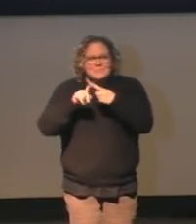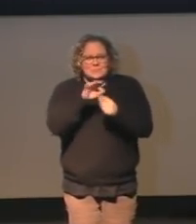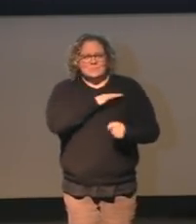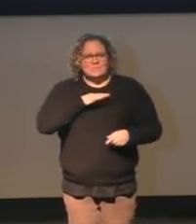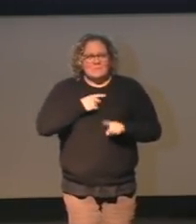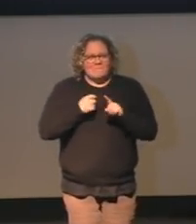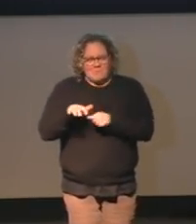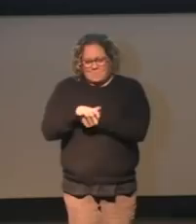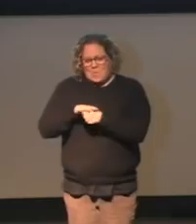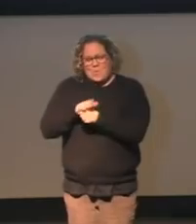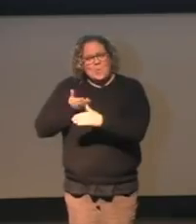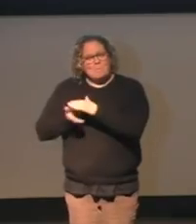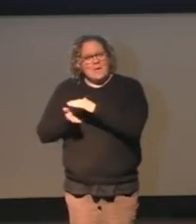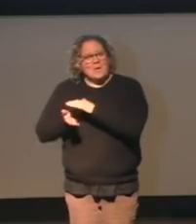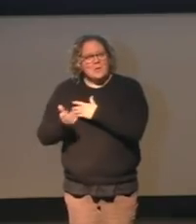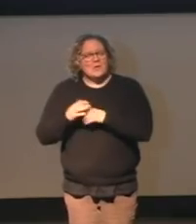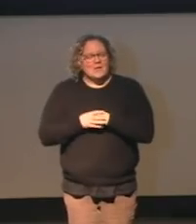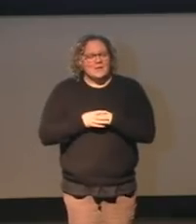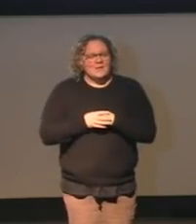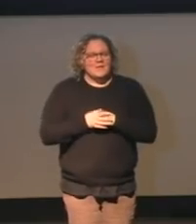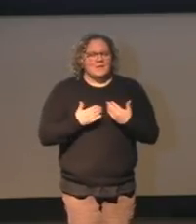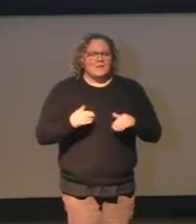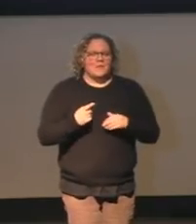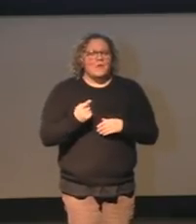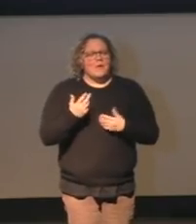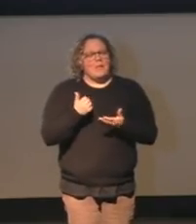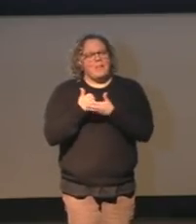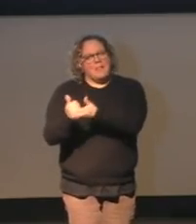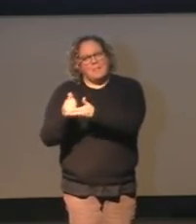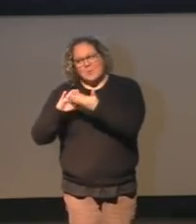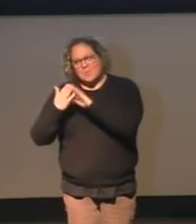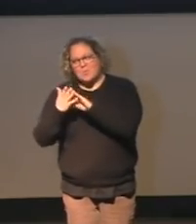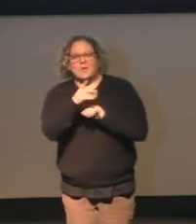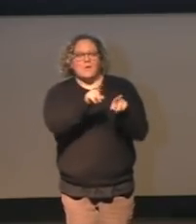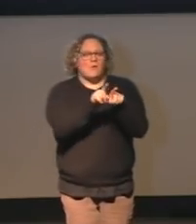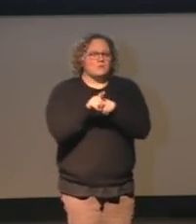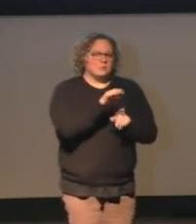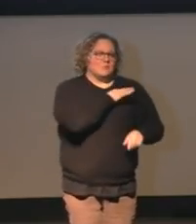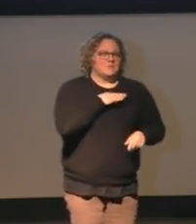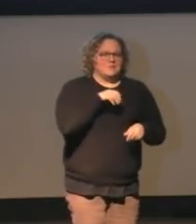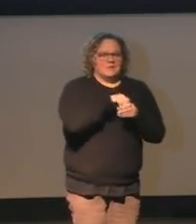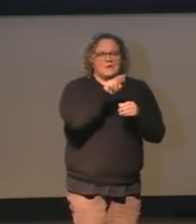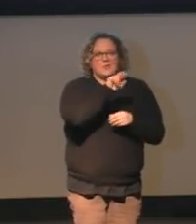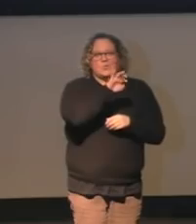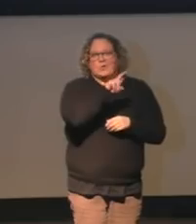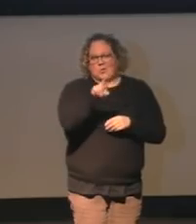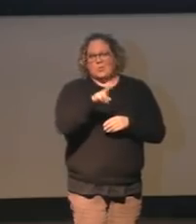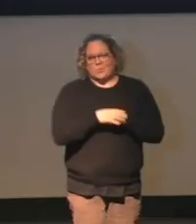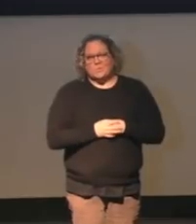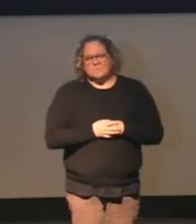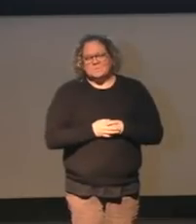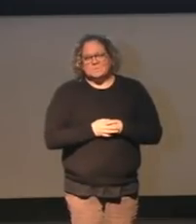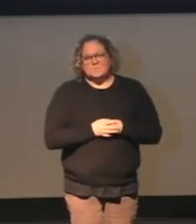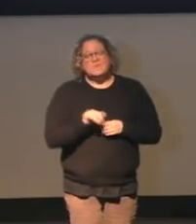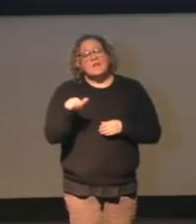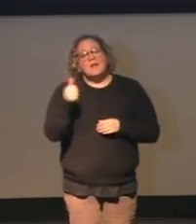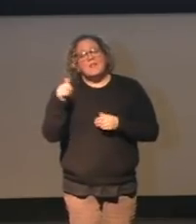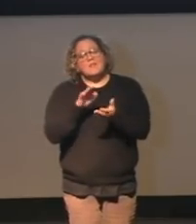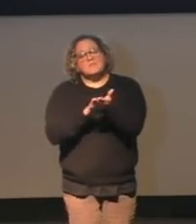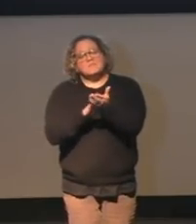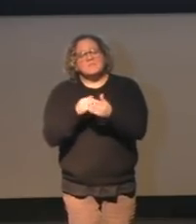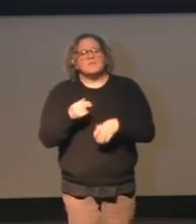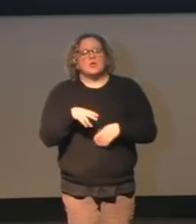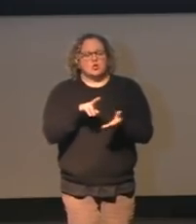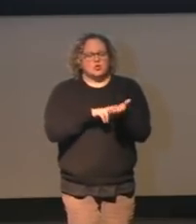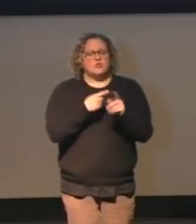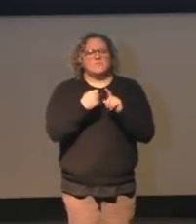bakery. So it's a twofold gain, one for the community and one for the staff up in the RICU. Another one is a nurse